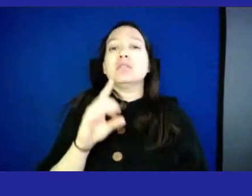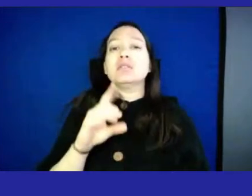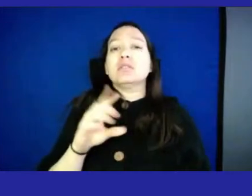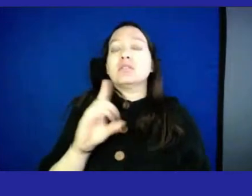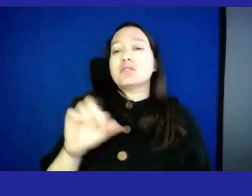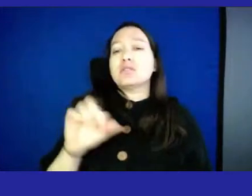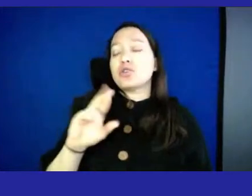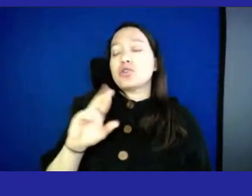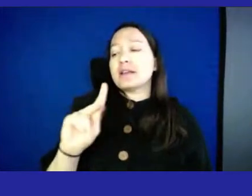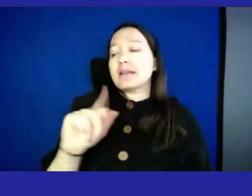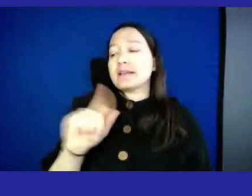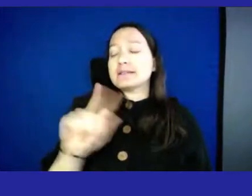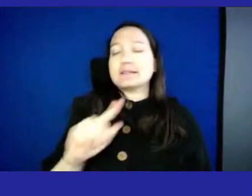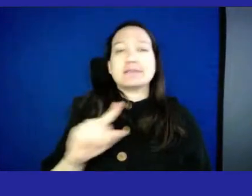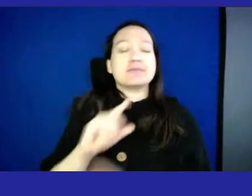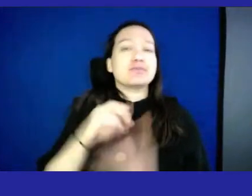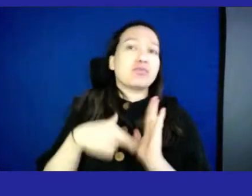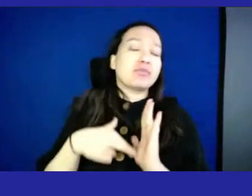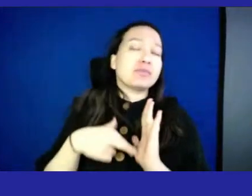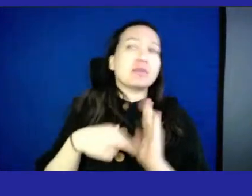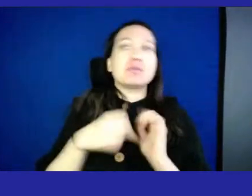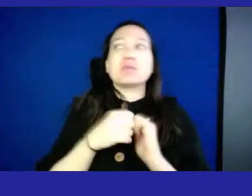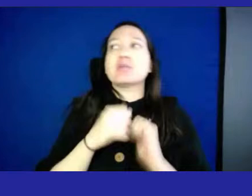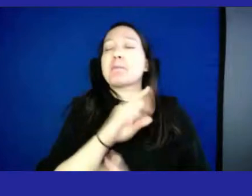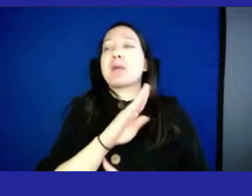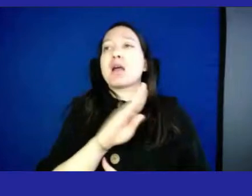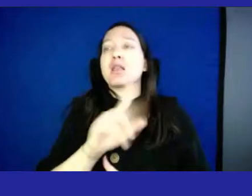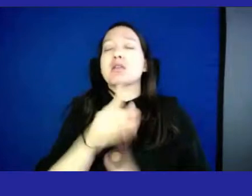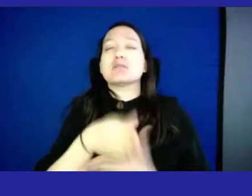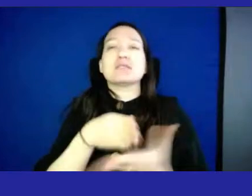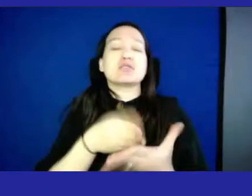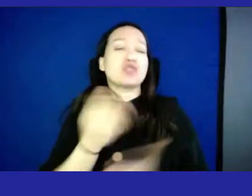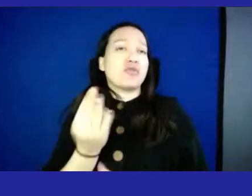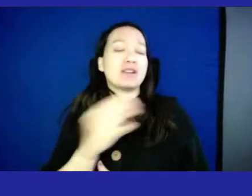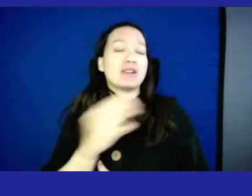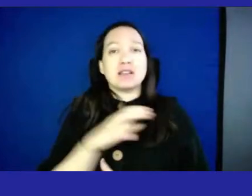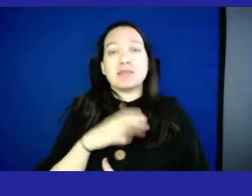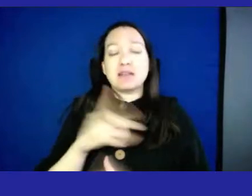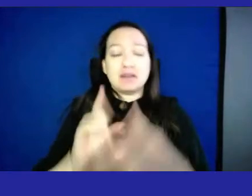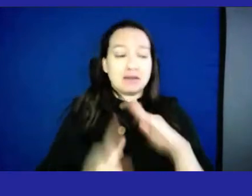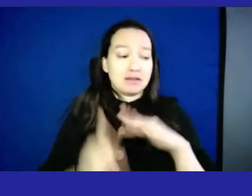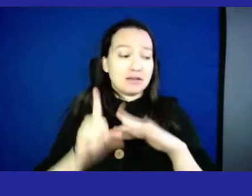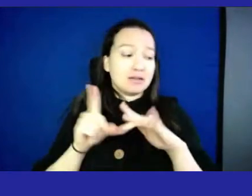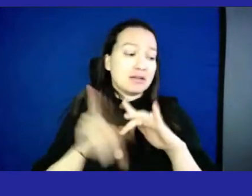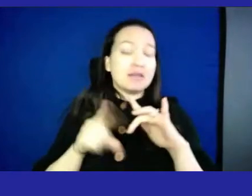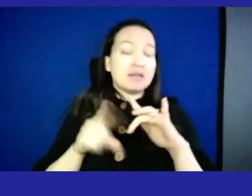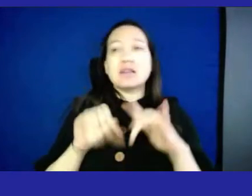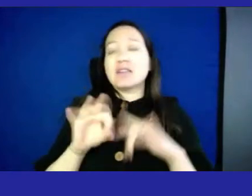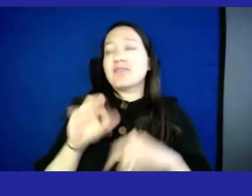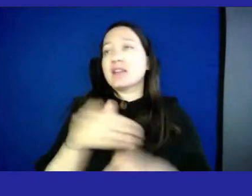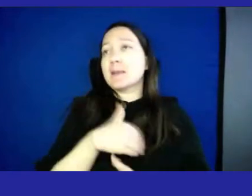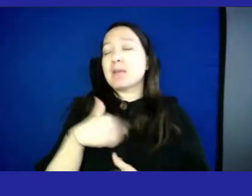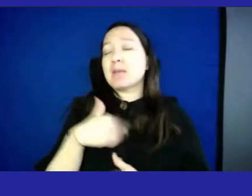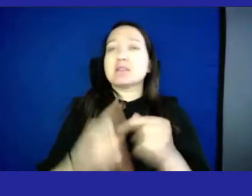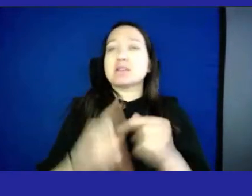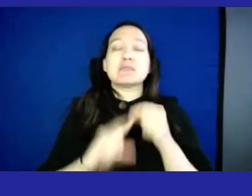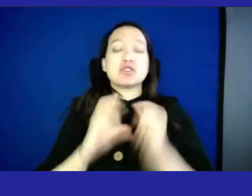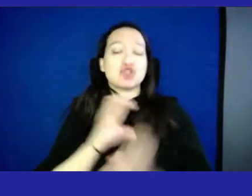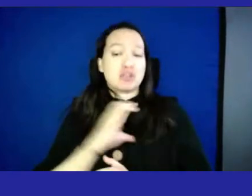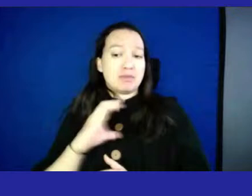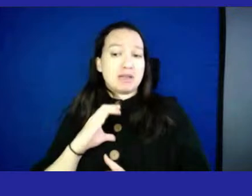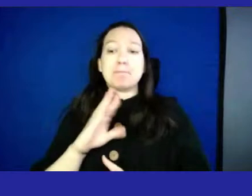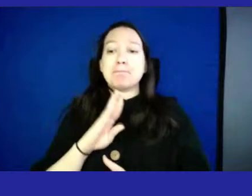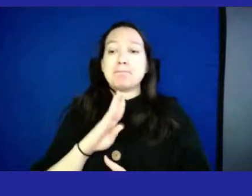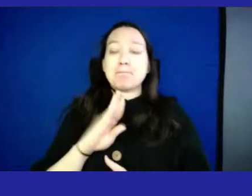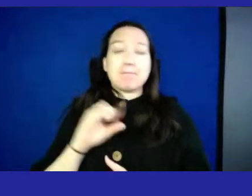Katz in a voting capacity. Bylaws Section 14, committee attendance. If any member of a standing or special committee of the board will not be